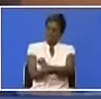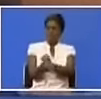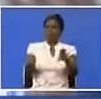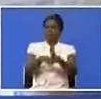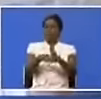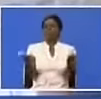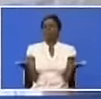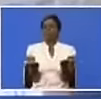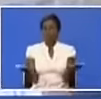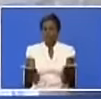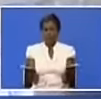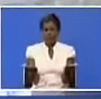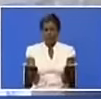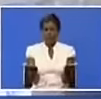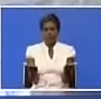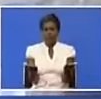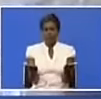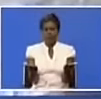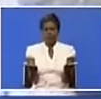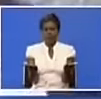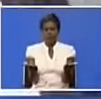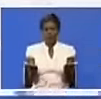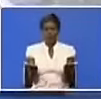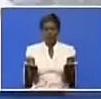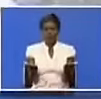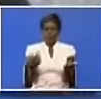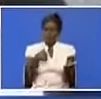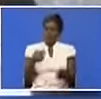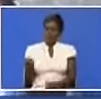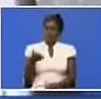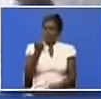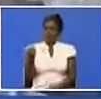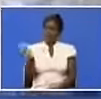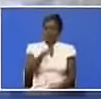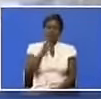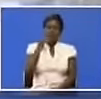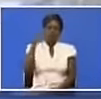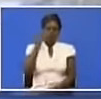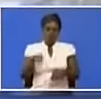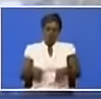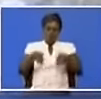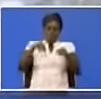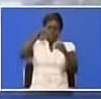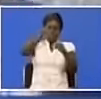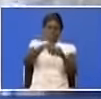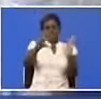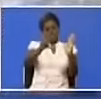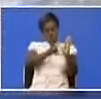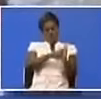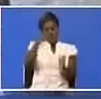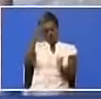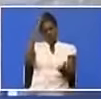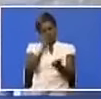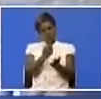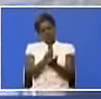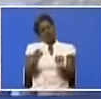fate. Sababu sasa sisi tungejua huyu semeji yangu yuko, tungerudi nyumbani, tungoje semeji yetu, tukiwa tuna hope, tumeambiwa